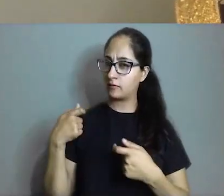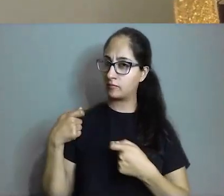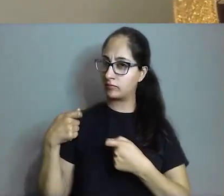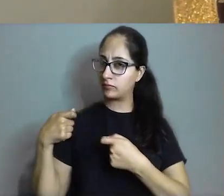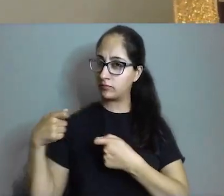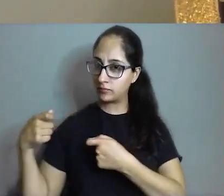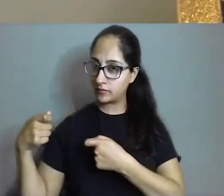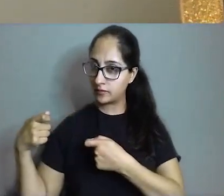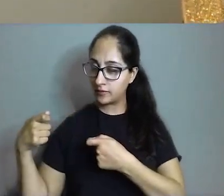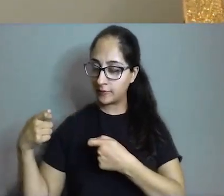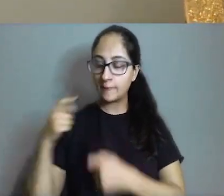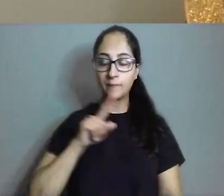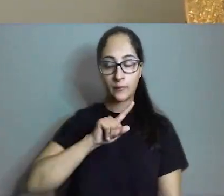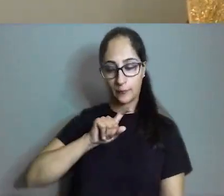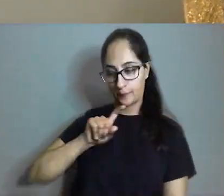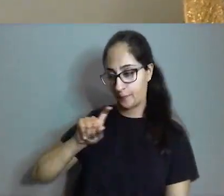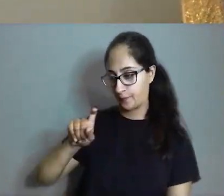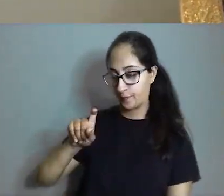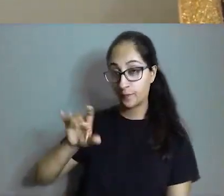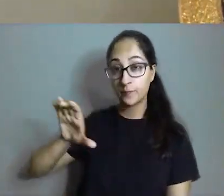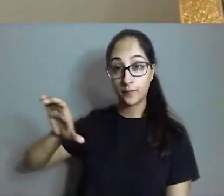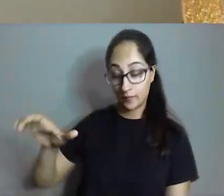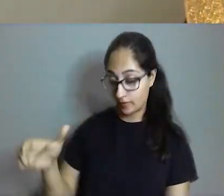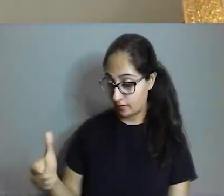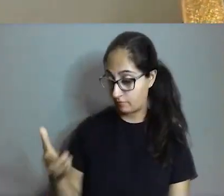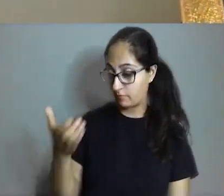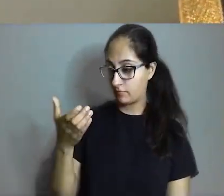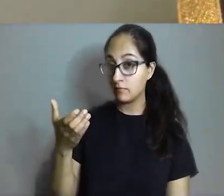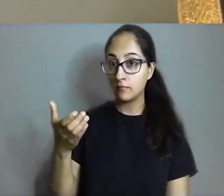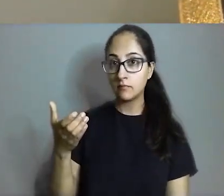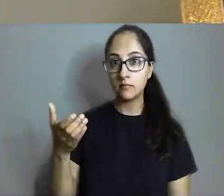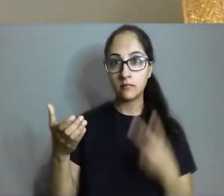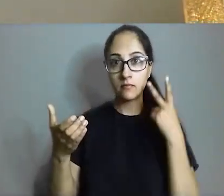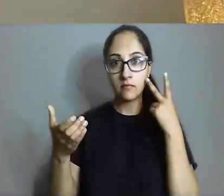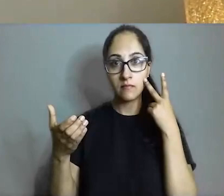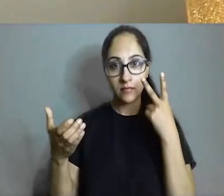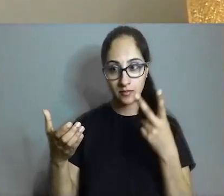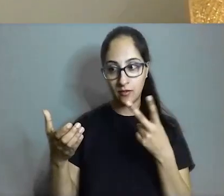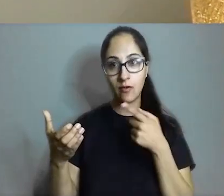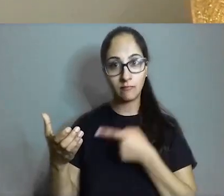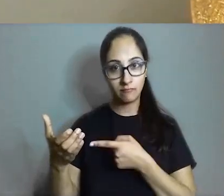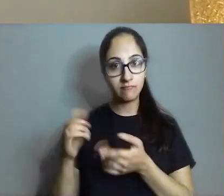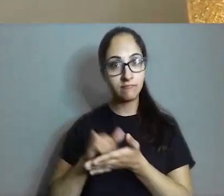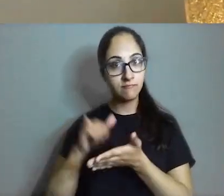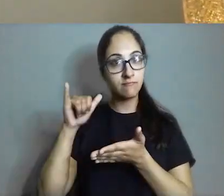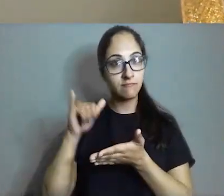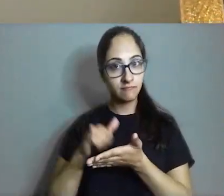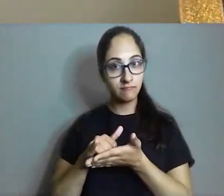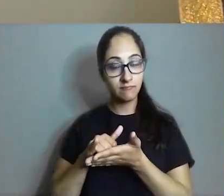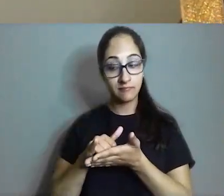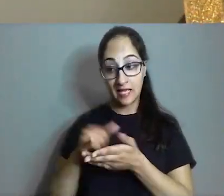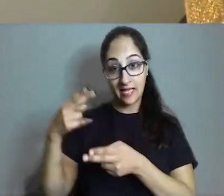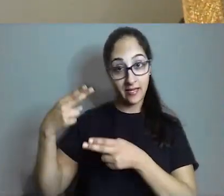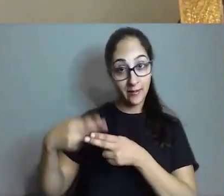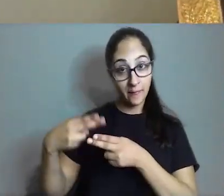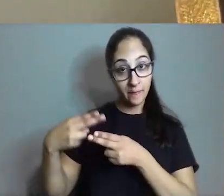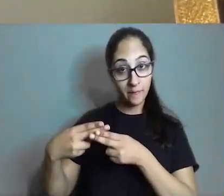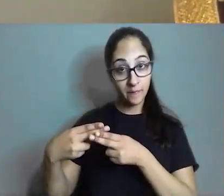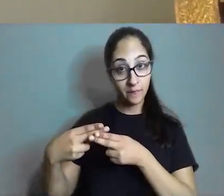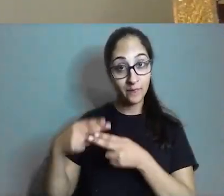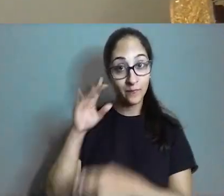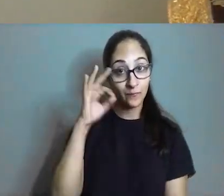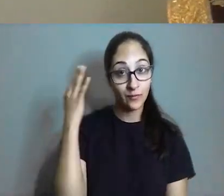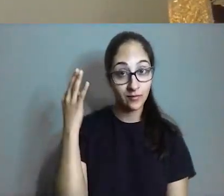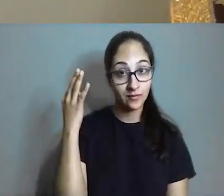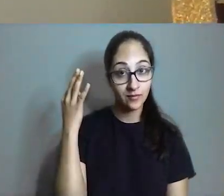ringing. And I turned over the phone, and lo and behold, there was an incoming call. And it read